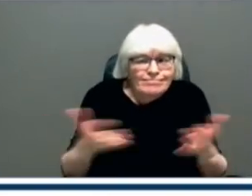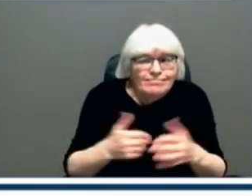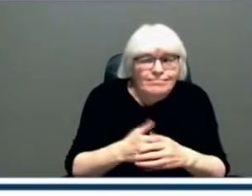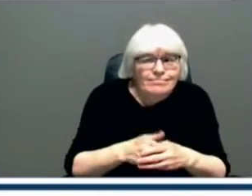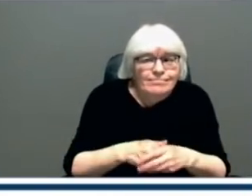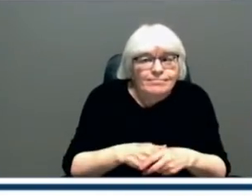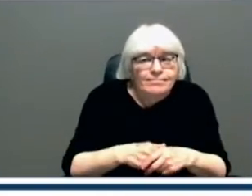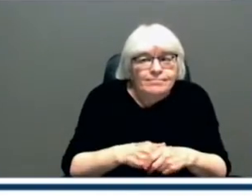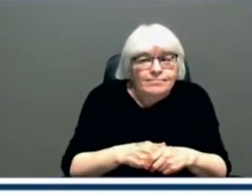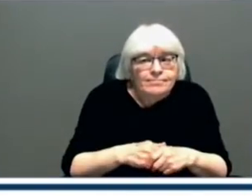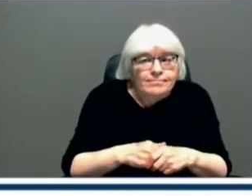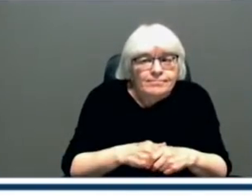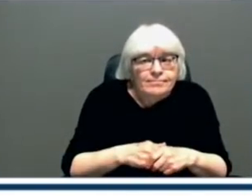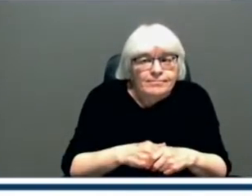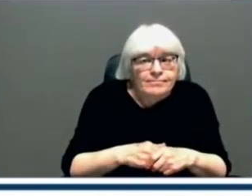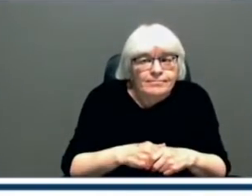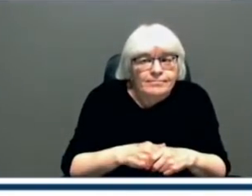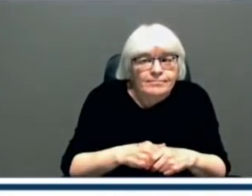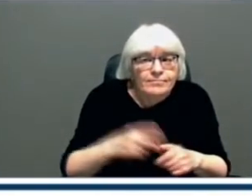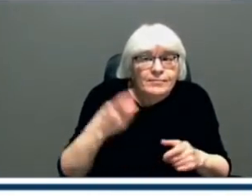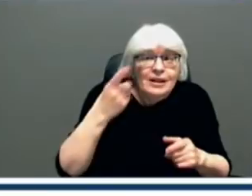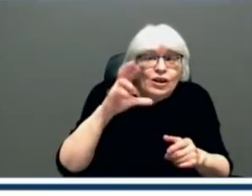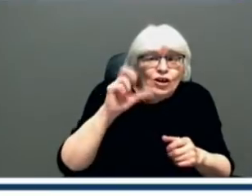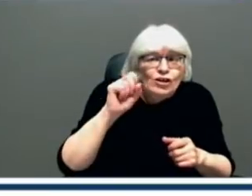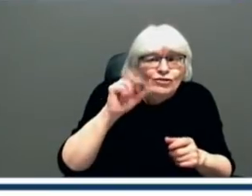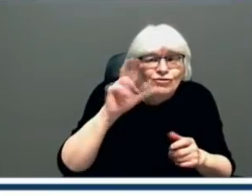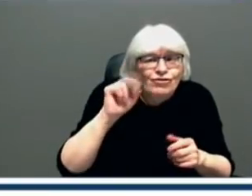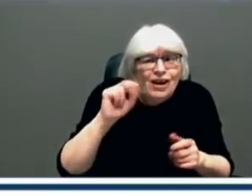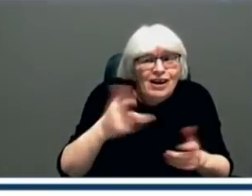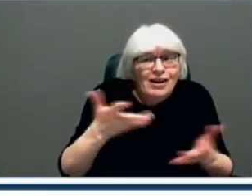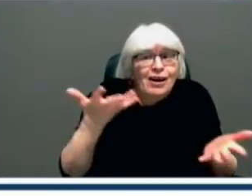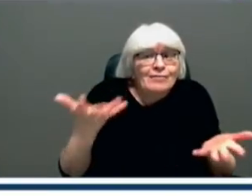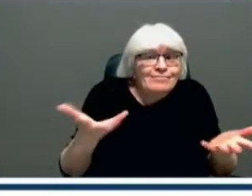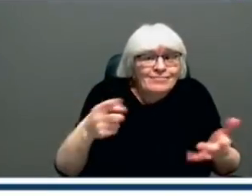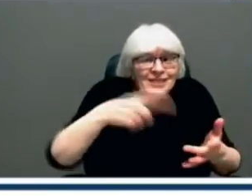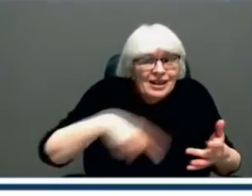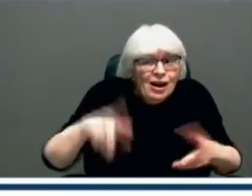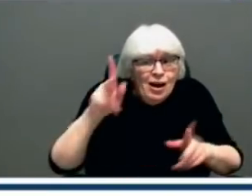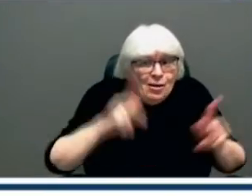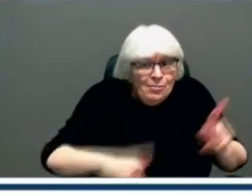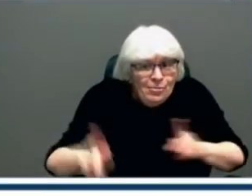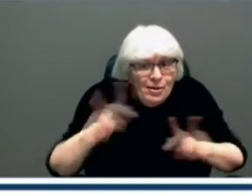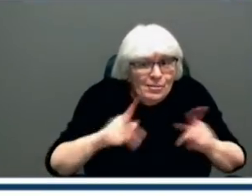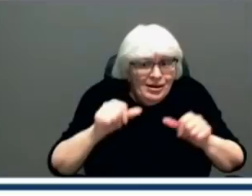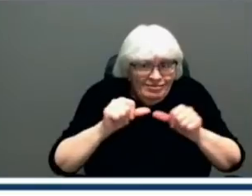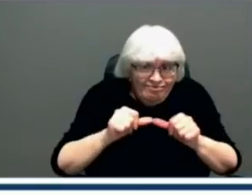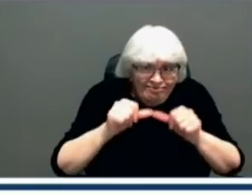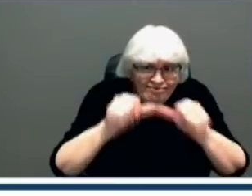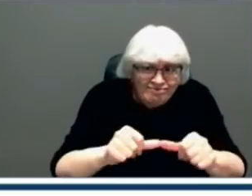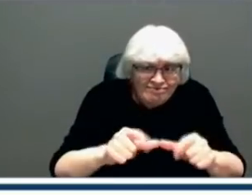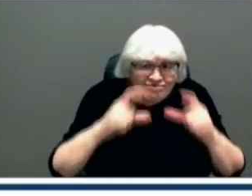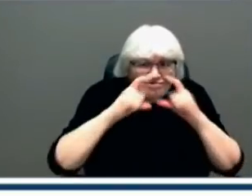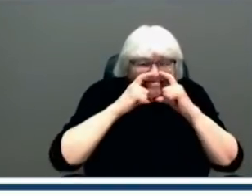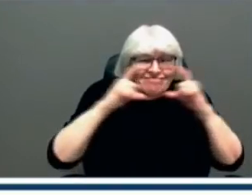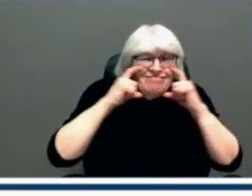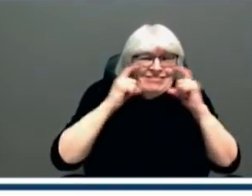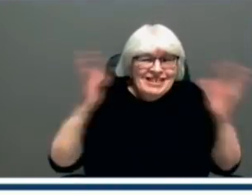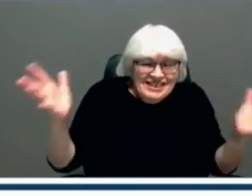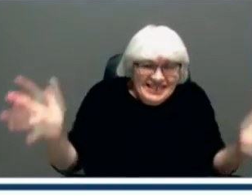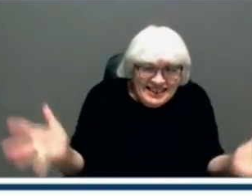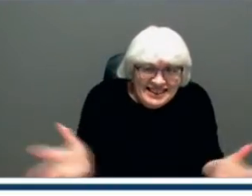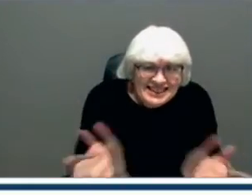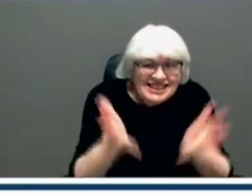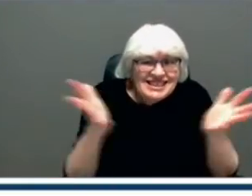So there is no downside for people continuing to wear masks. And that is the very strong public health recommendation that people continue to wear